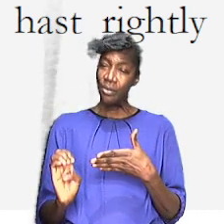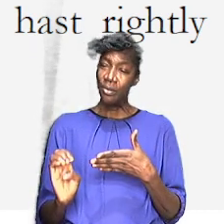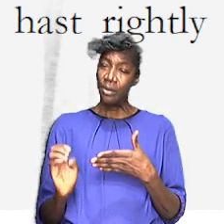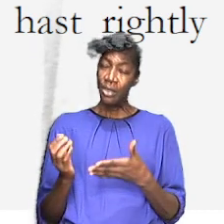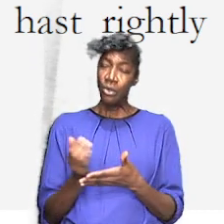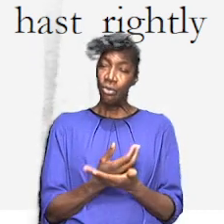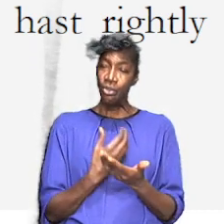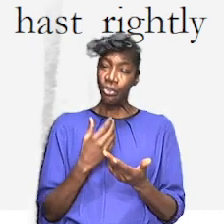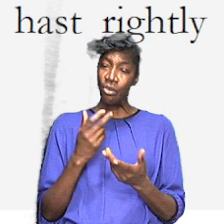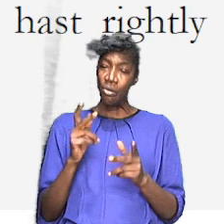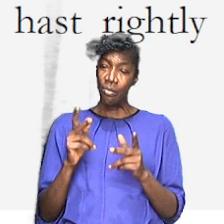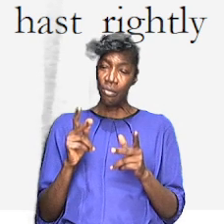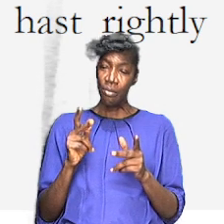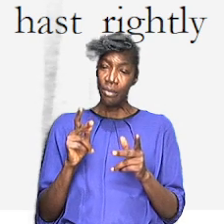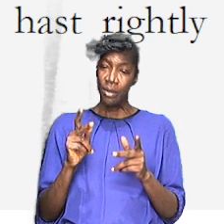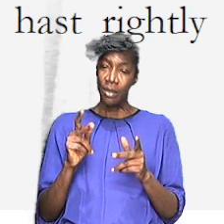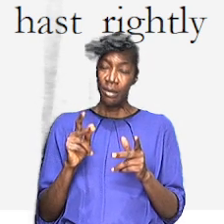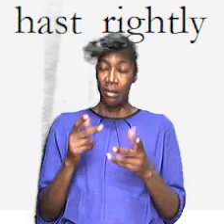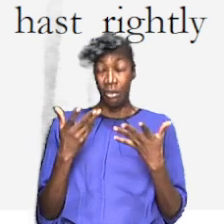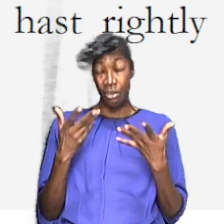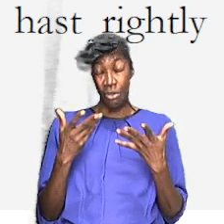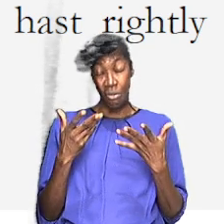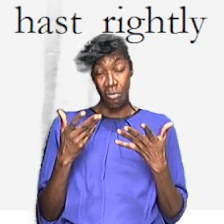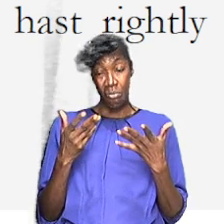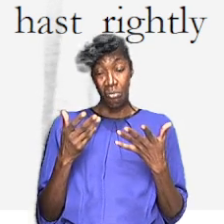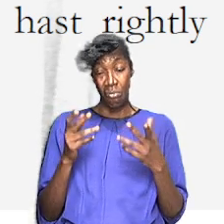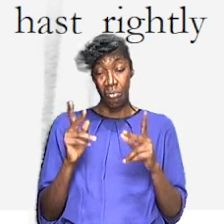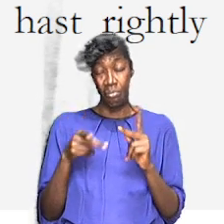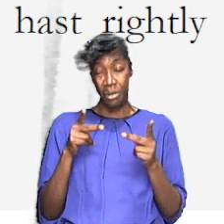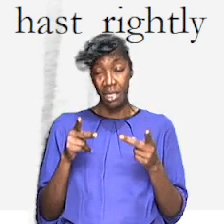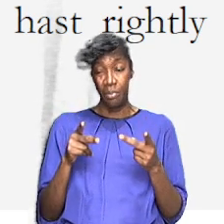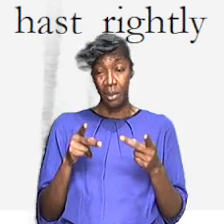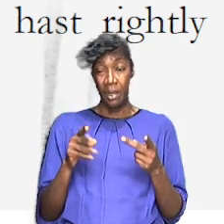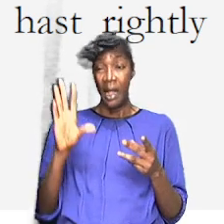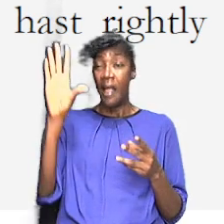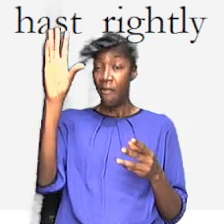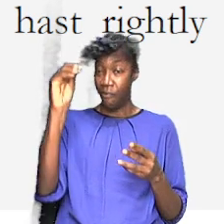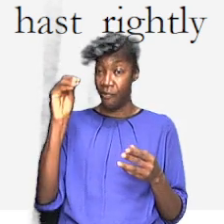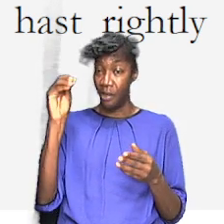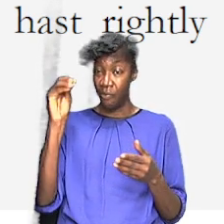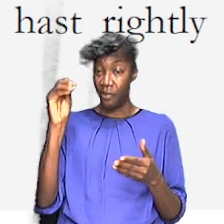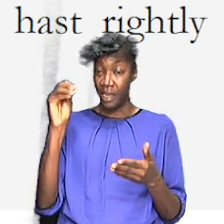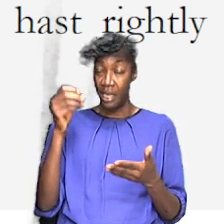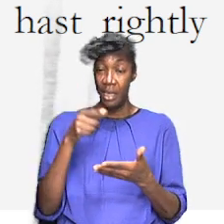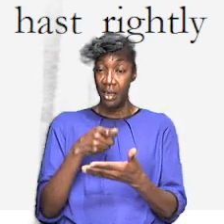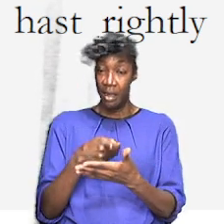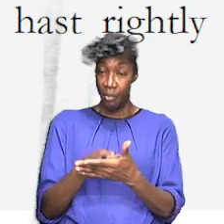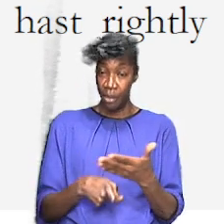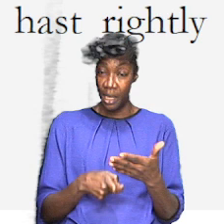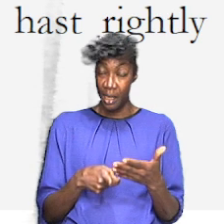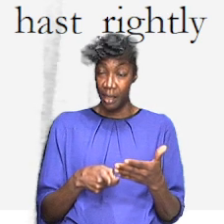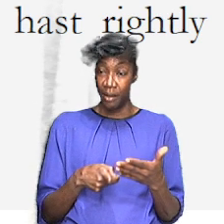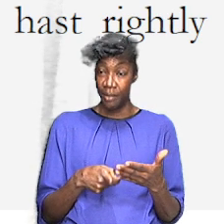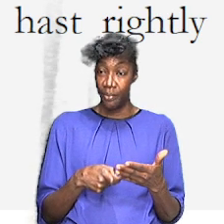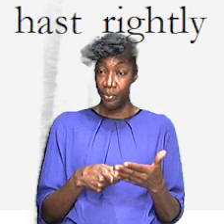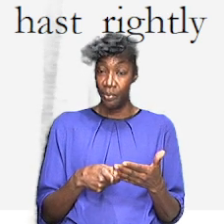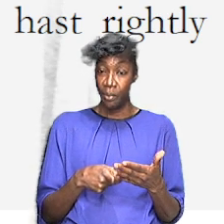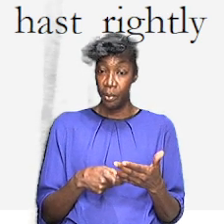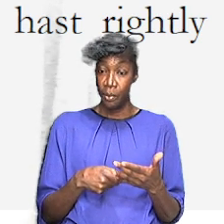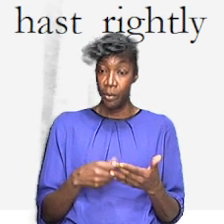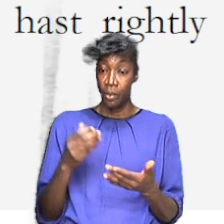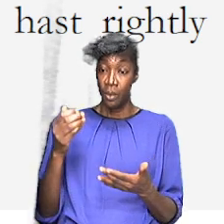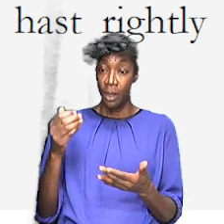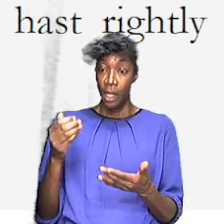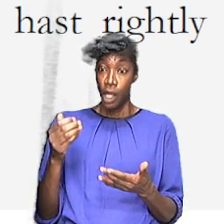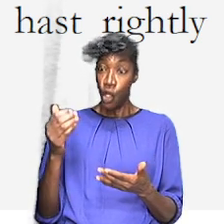us are 50 pence, you know, or 50 denaro, or denari. But some of us